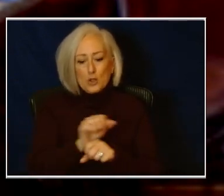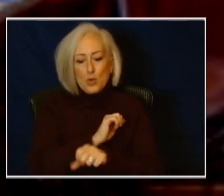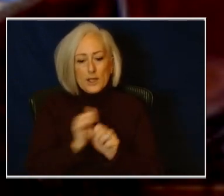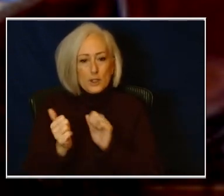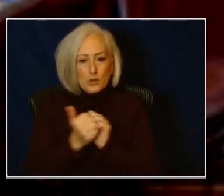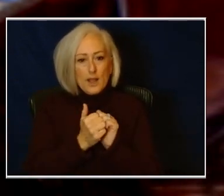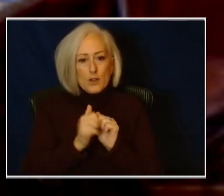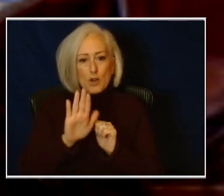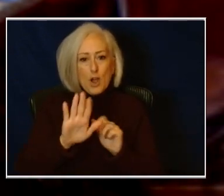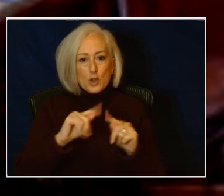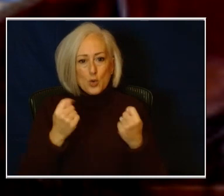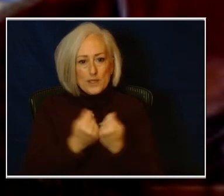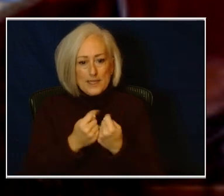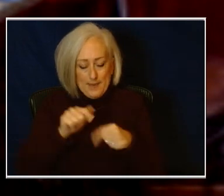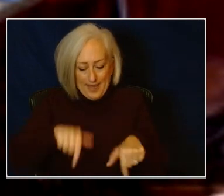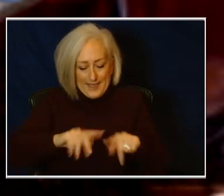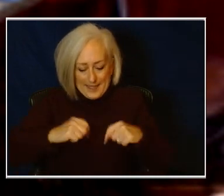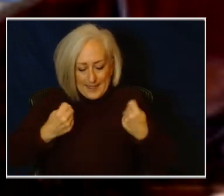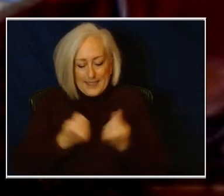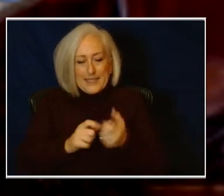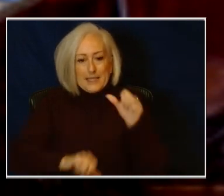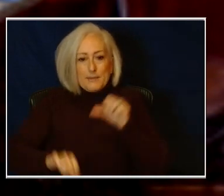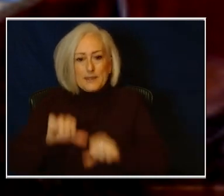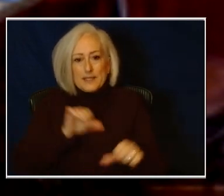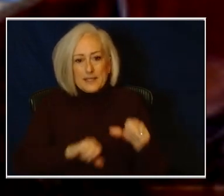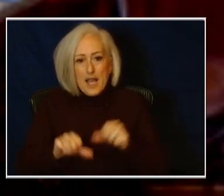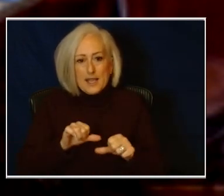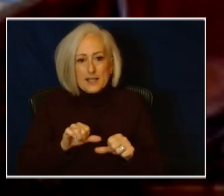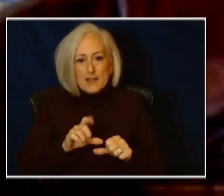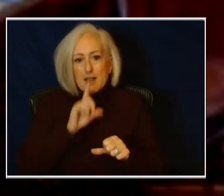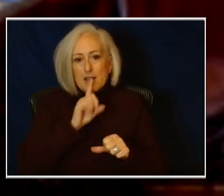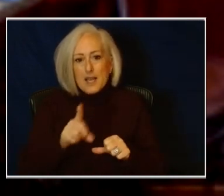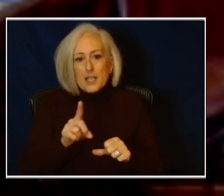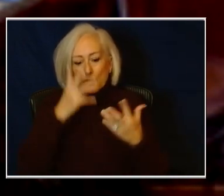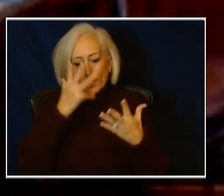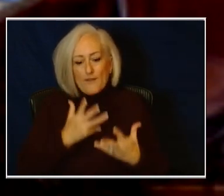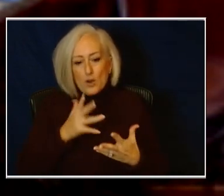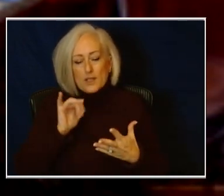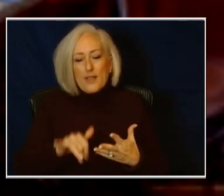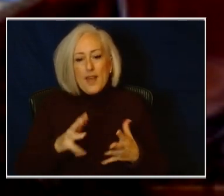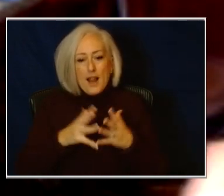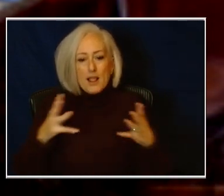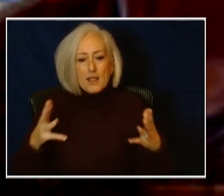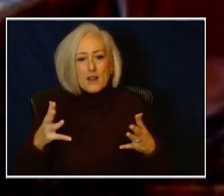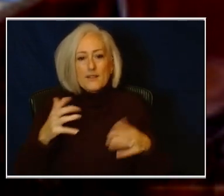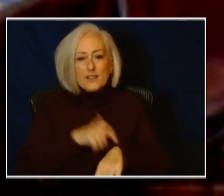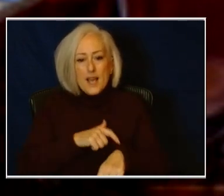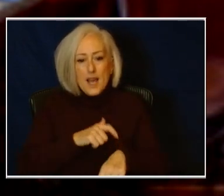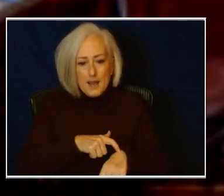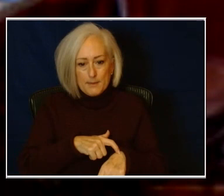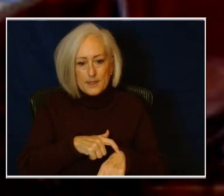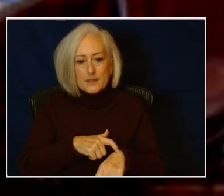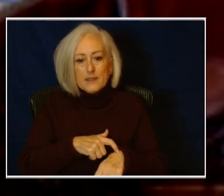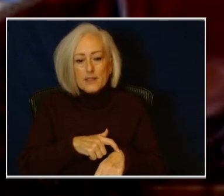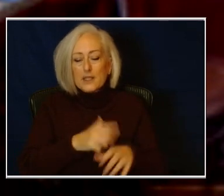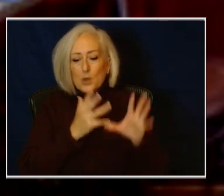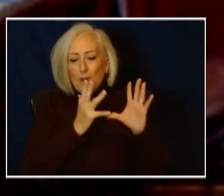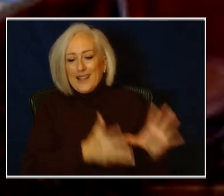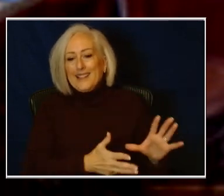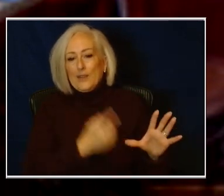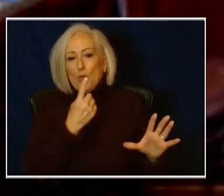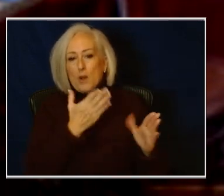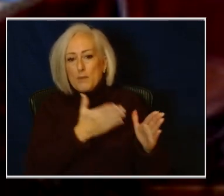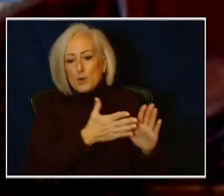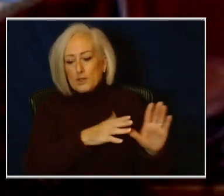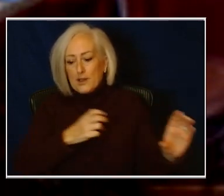your team. This is a team science, and it's really unfortunate that a lot of times we leave out a key member of that team, and that's the